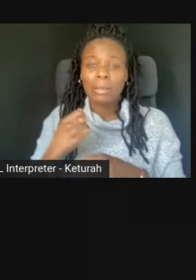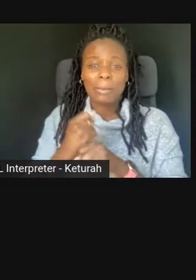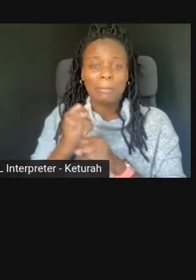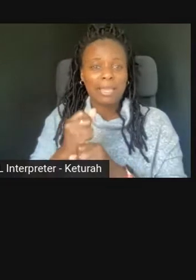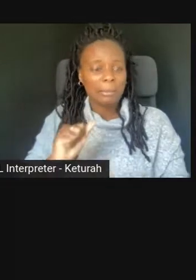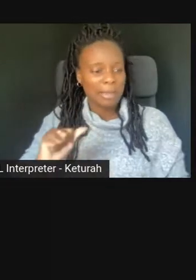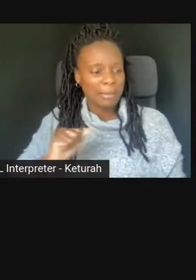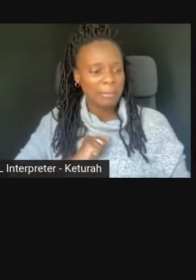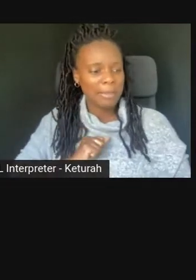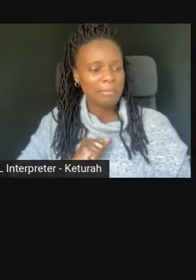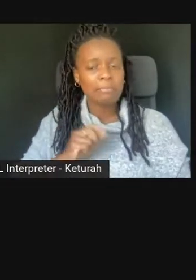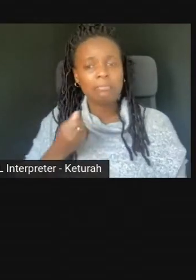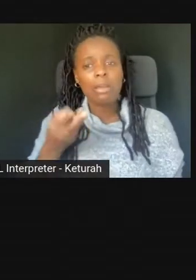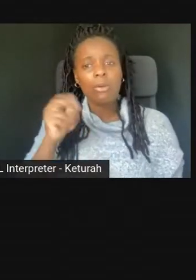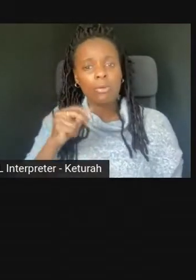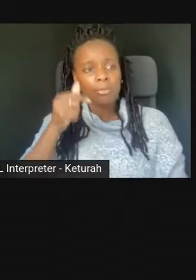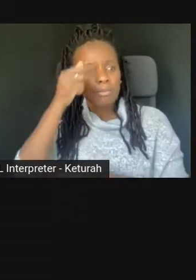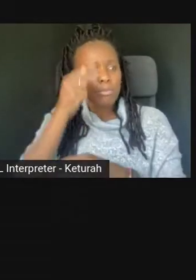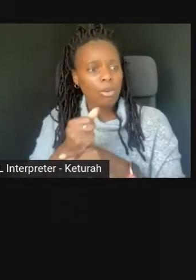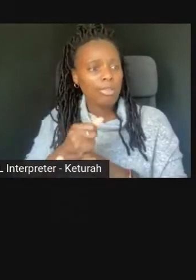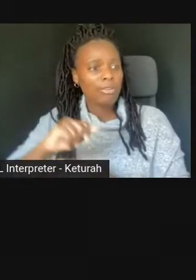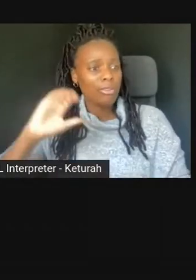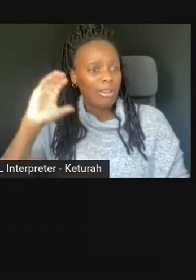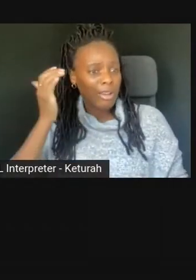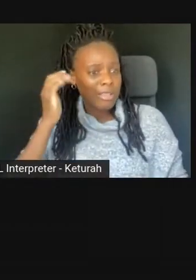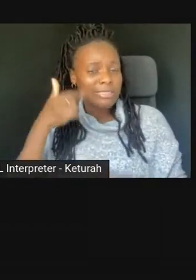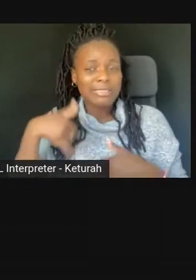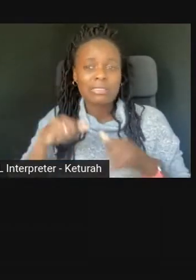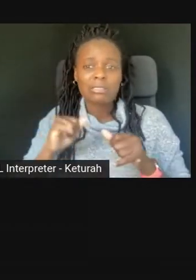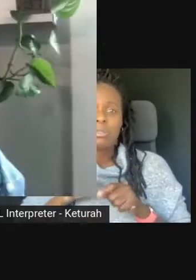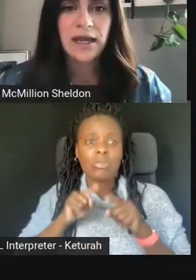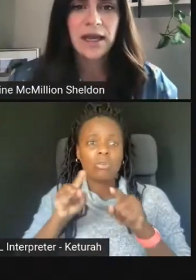whose own brother and cousins still go into the coal mines daily.